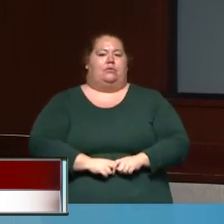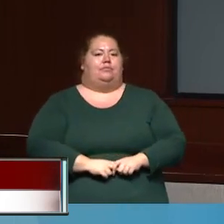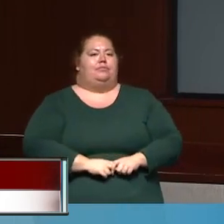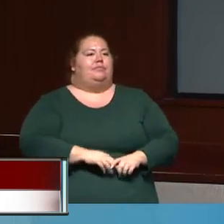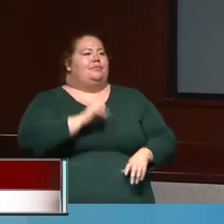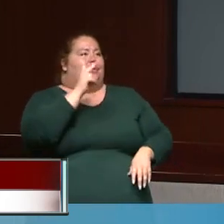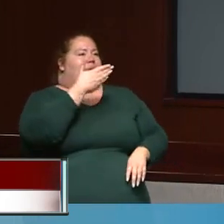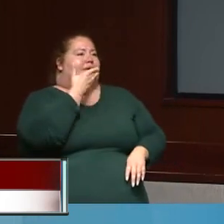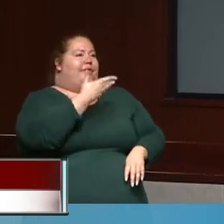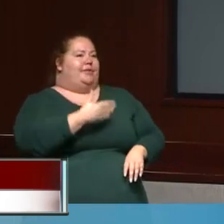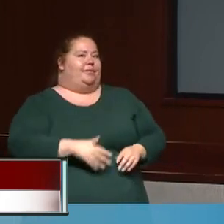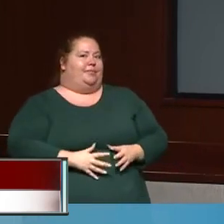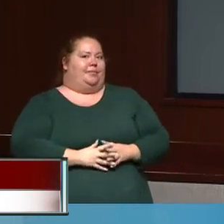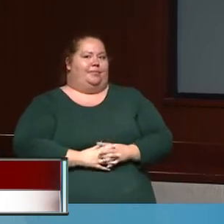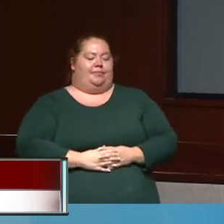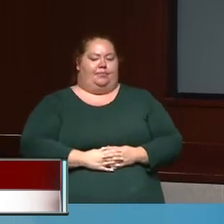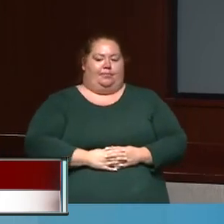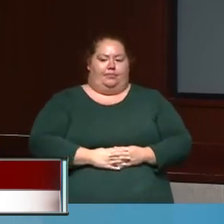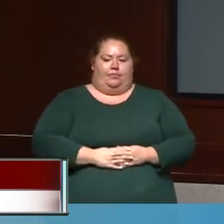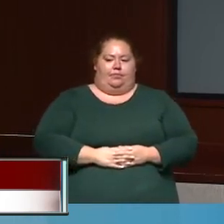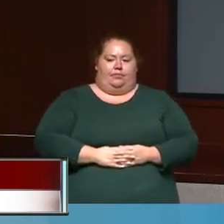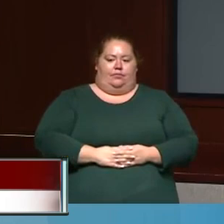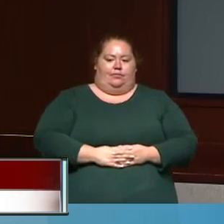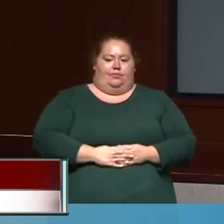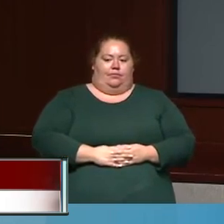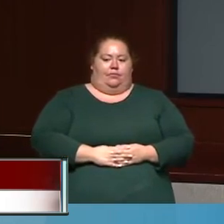Okay, thank you.